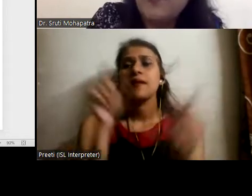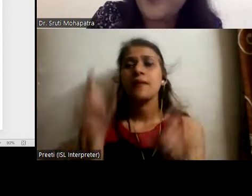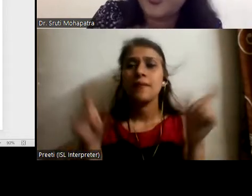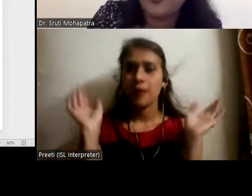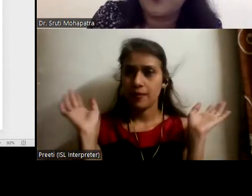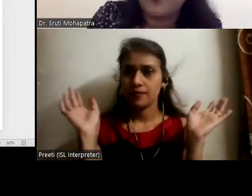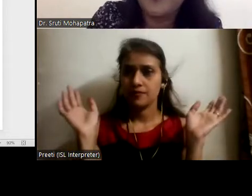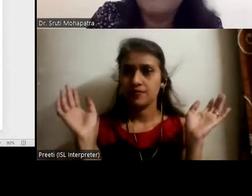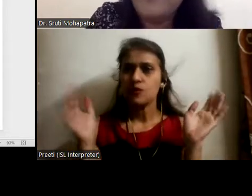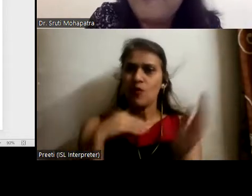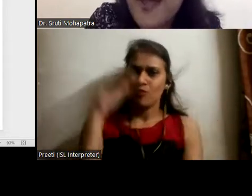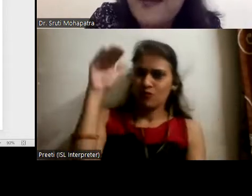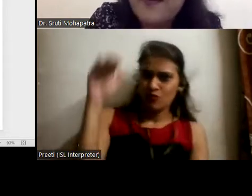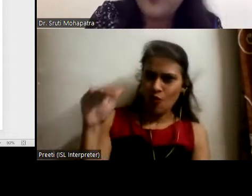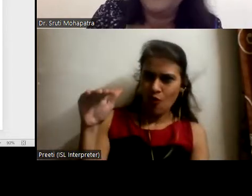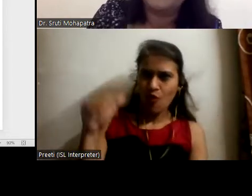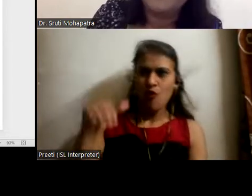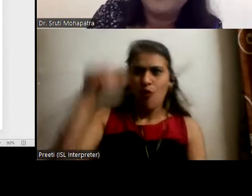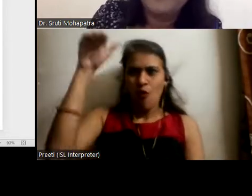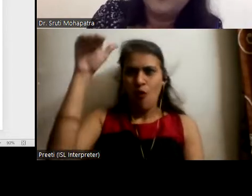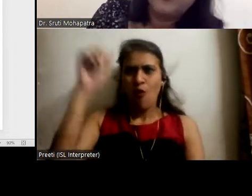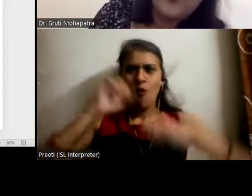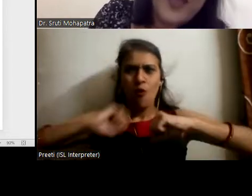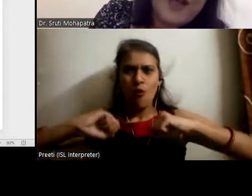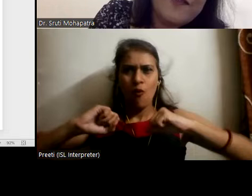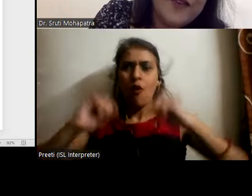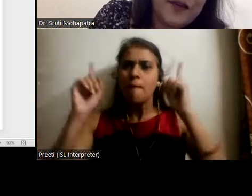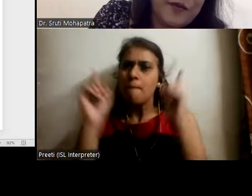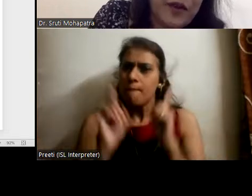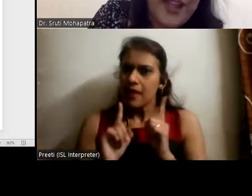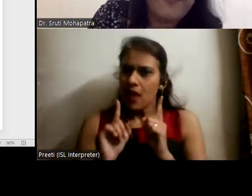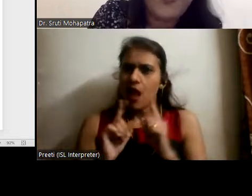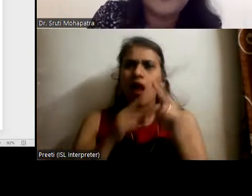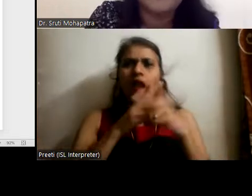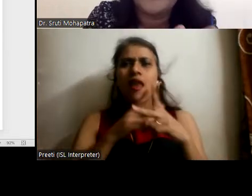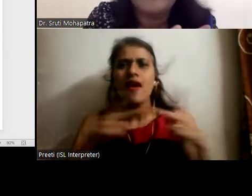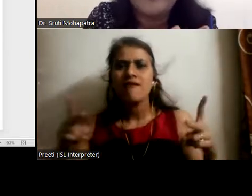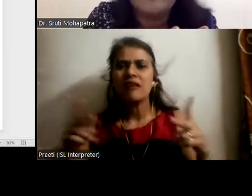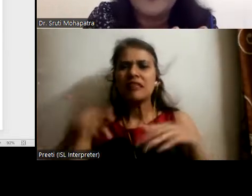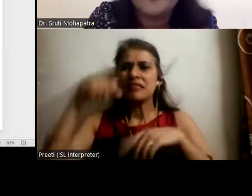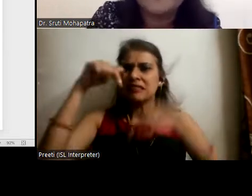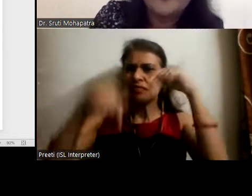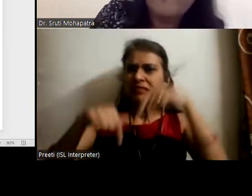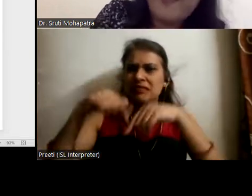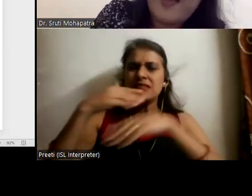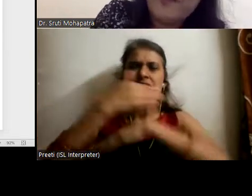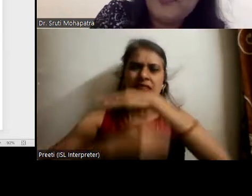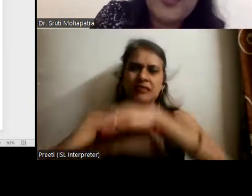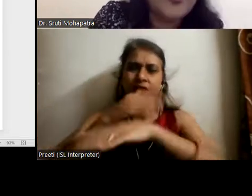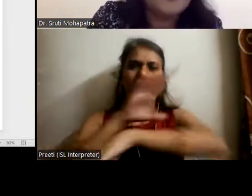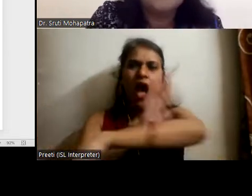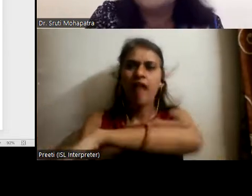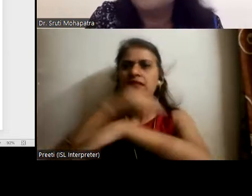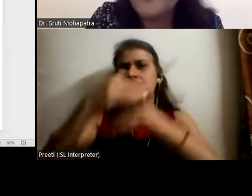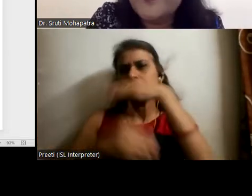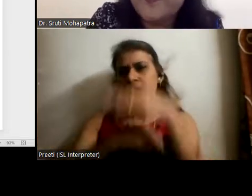long, we are short, we are fat, we are thin, we have leg fractures, we have hand fractures, we have